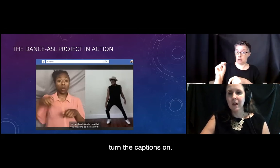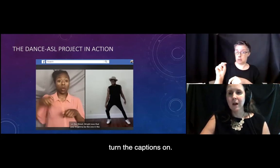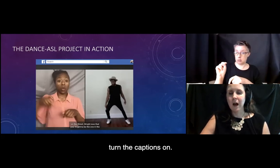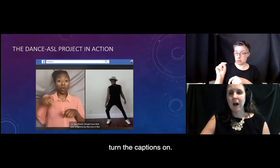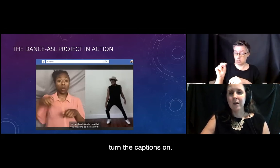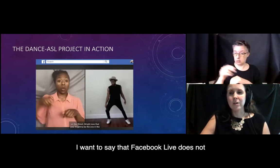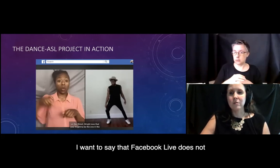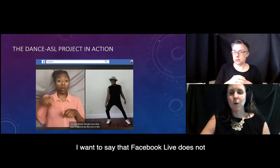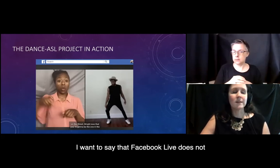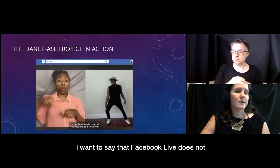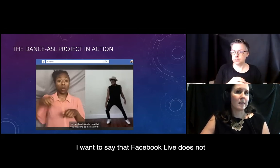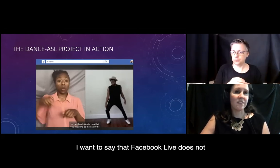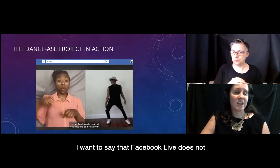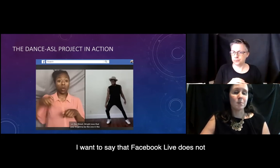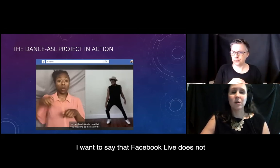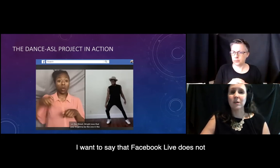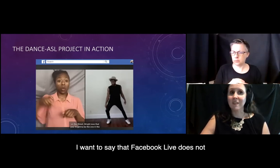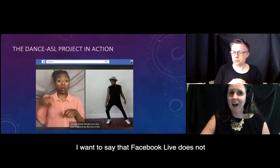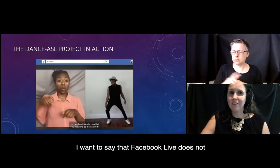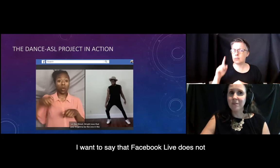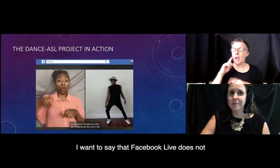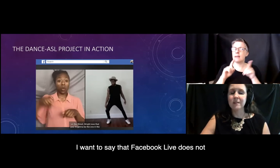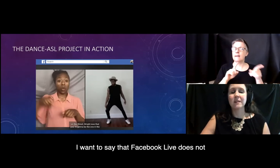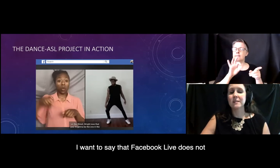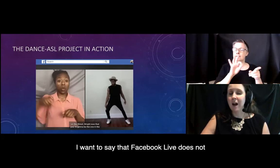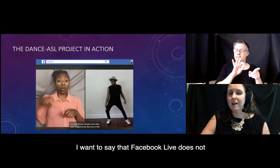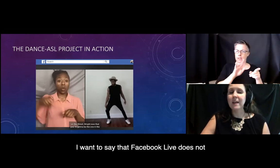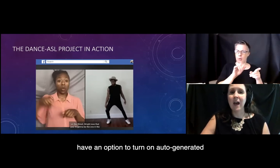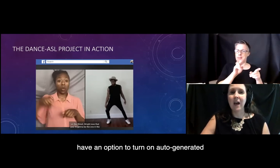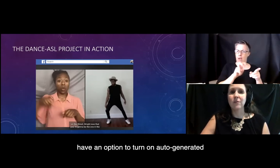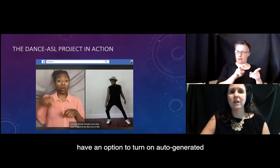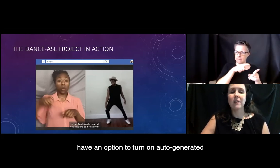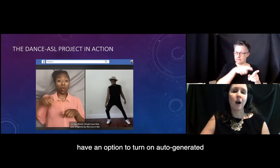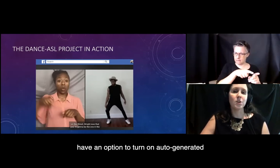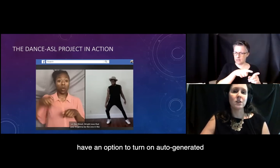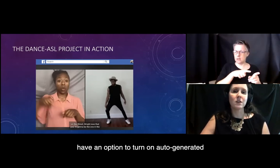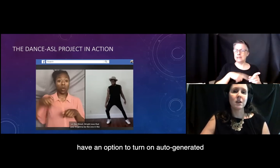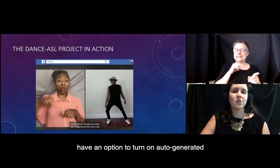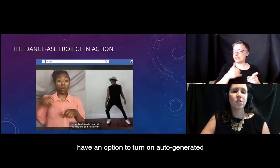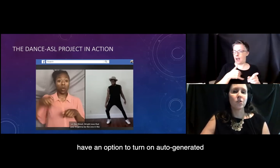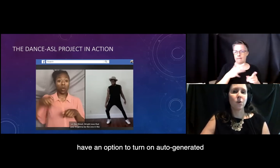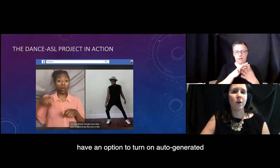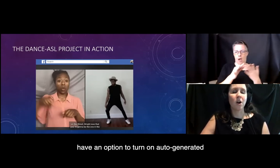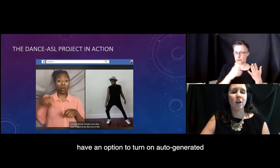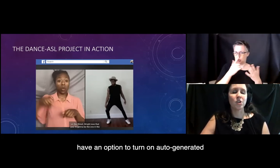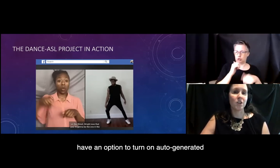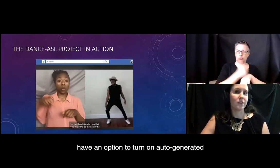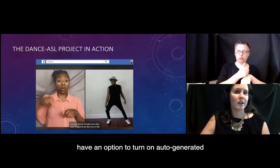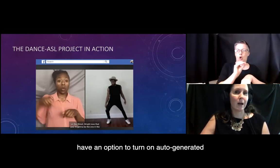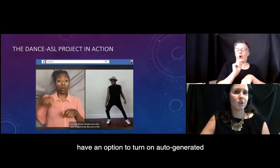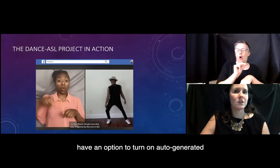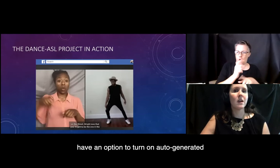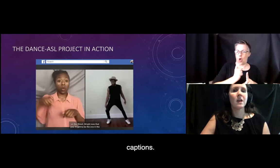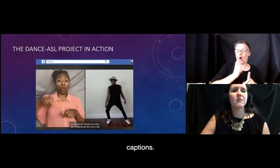I want to say that Facebook Live does not have an option to turn on